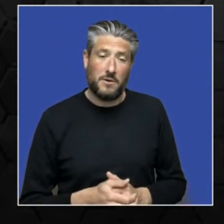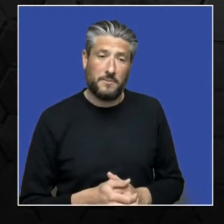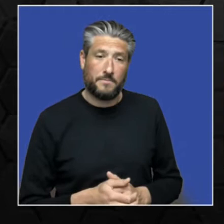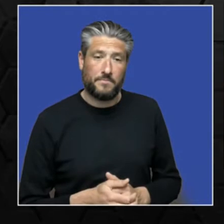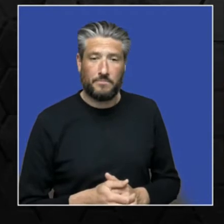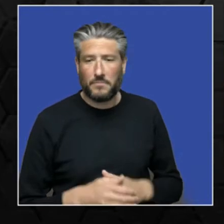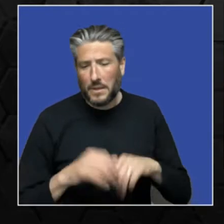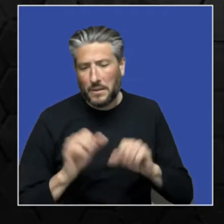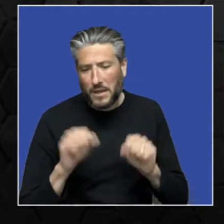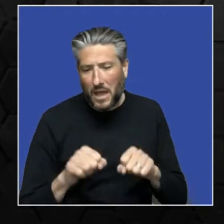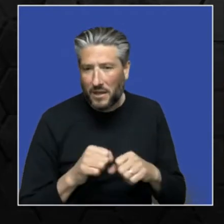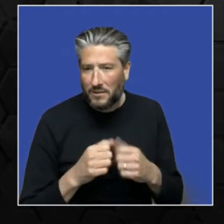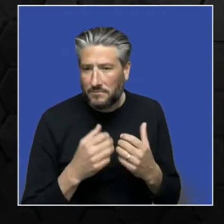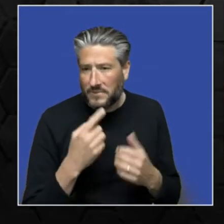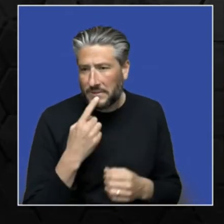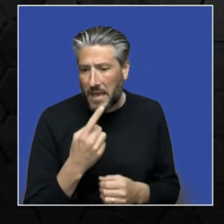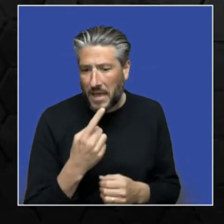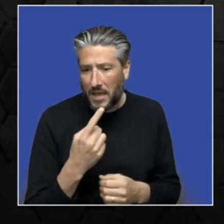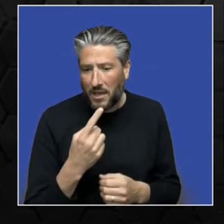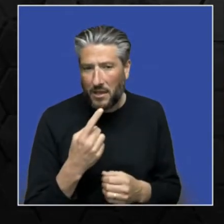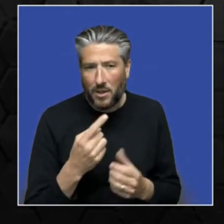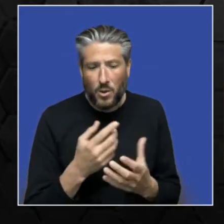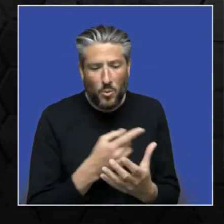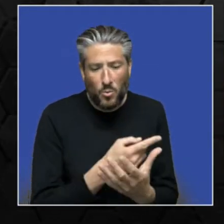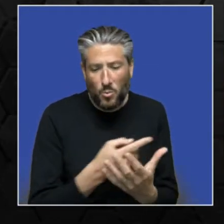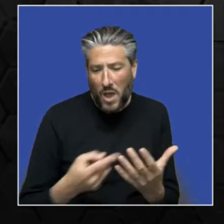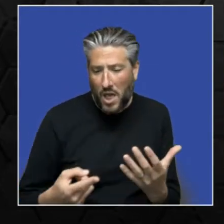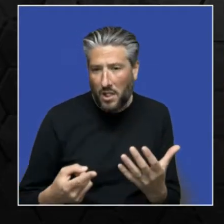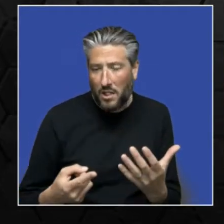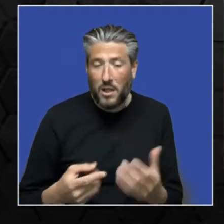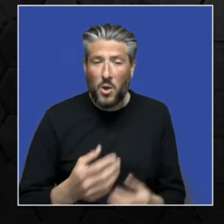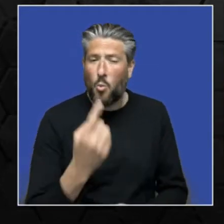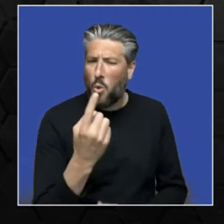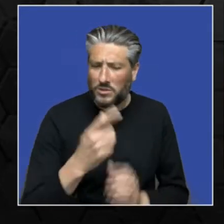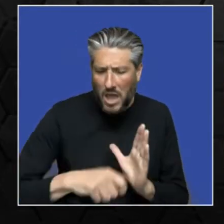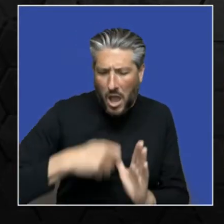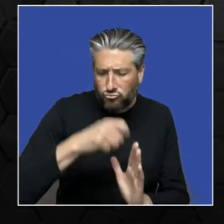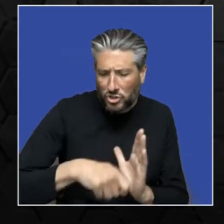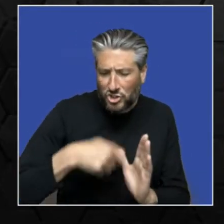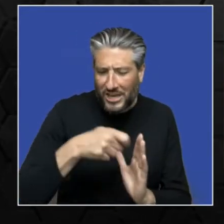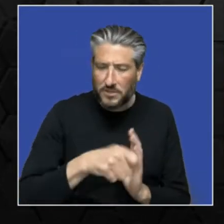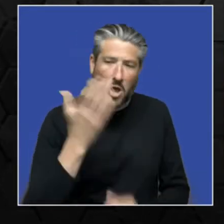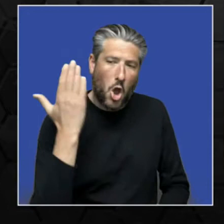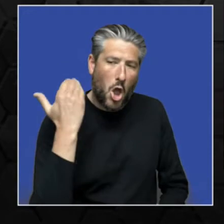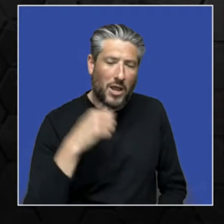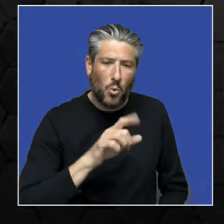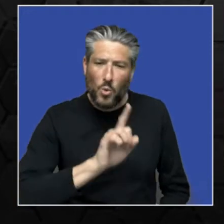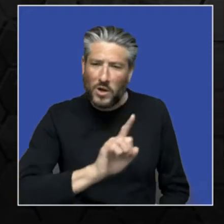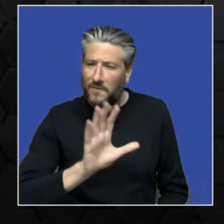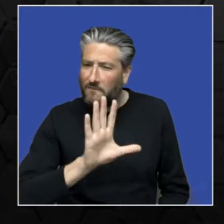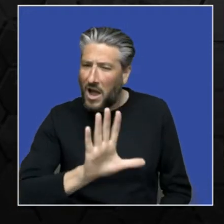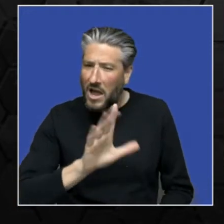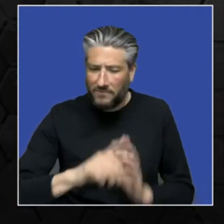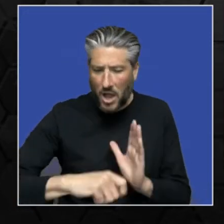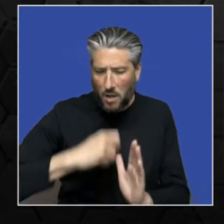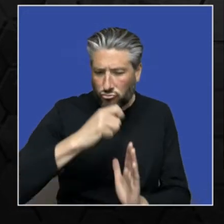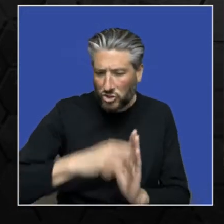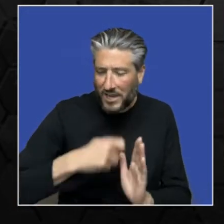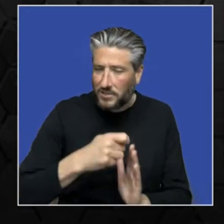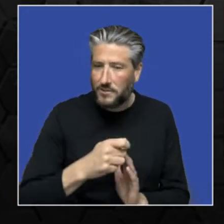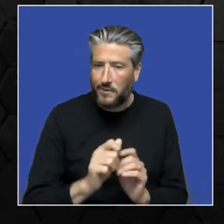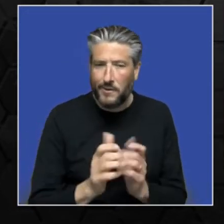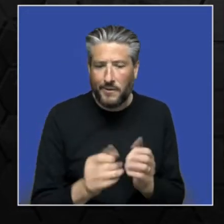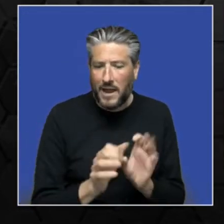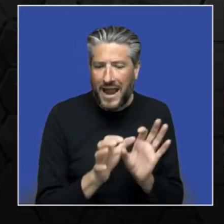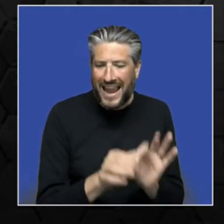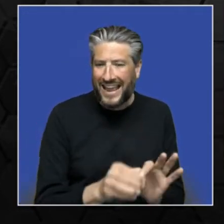aspects. So small examples are like Project 15, which was spoken about earlier, which is about ecosystem sustainability, right? Project Malmo is a great